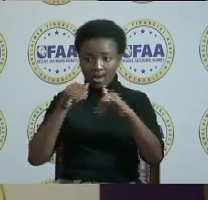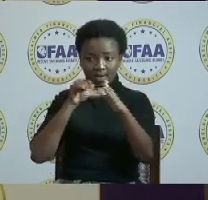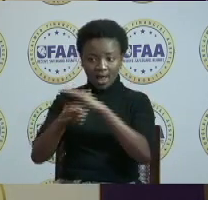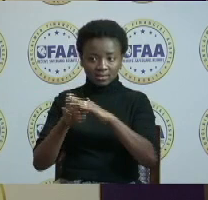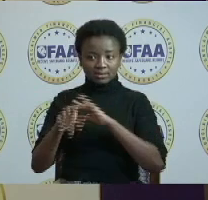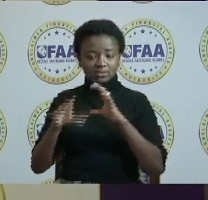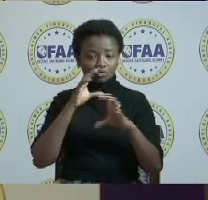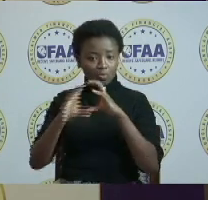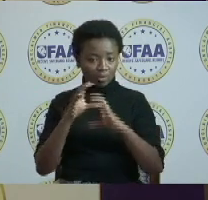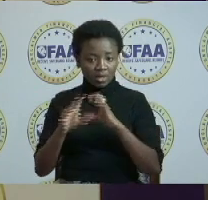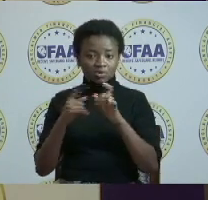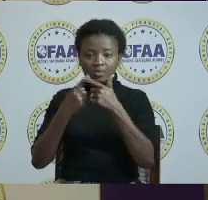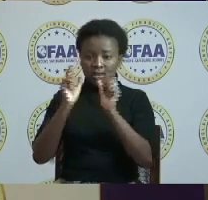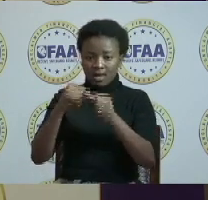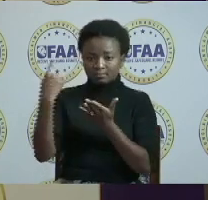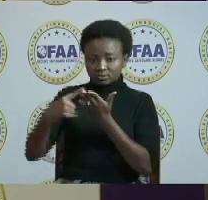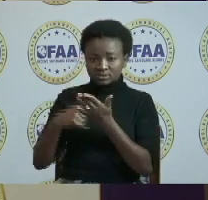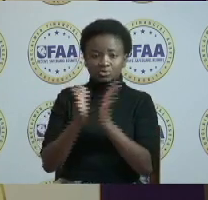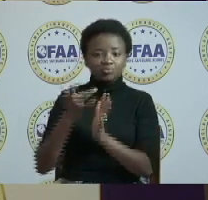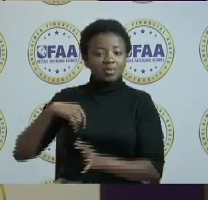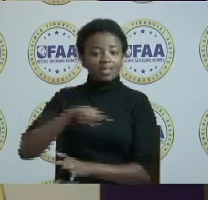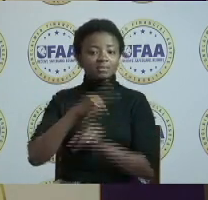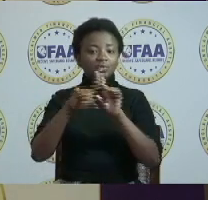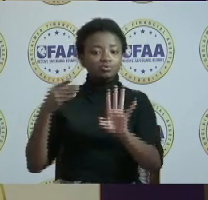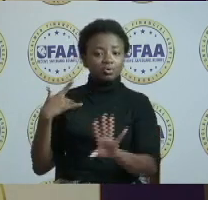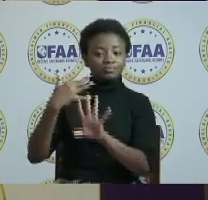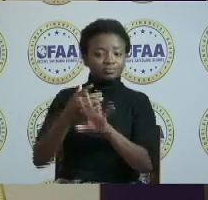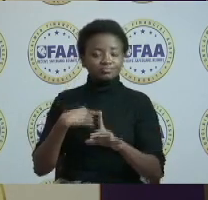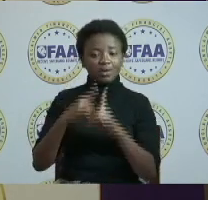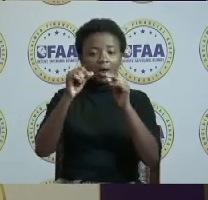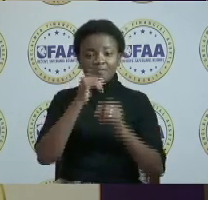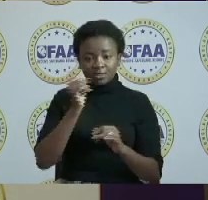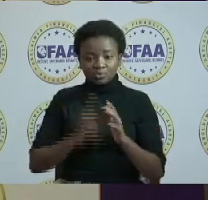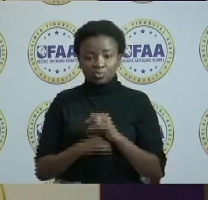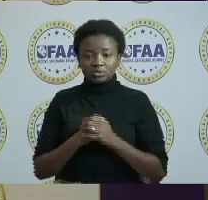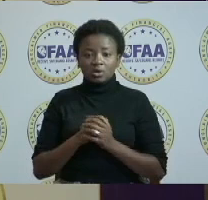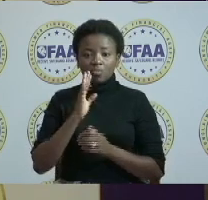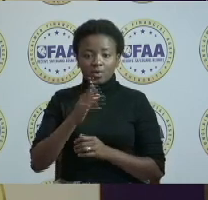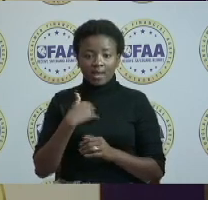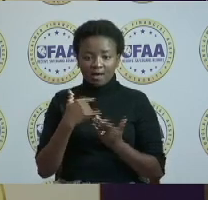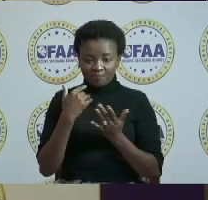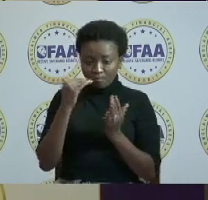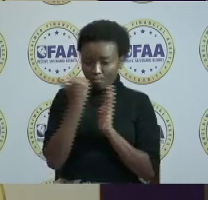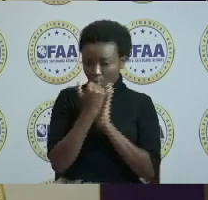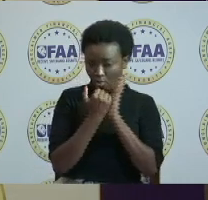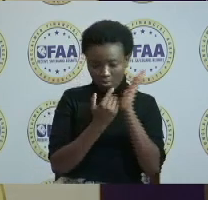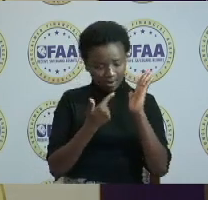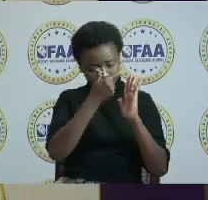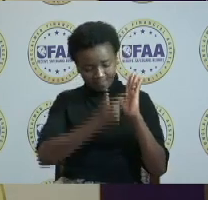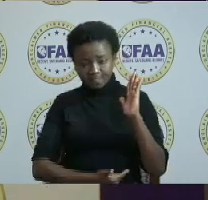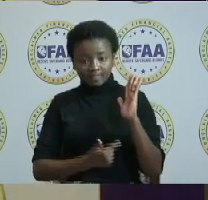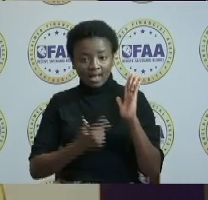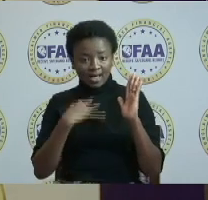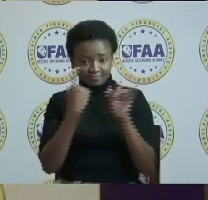conversation, talk to us, and as I'd also mentioned, we are going to have moderated sessions later on in the program. But we have a program where we have speakers, so I